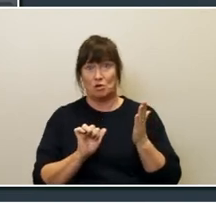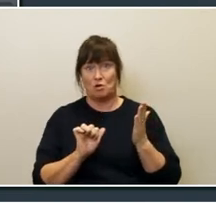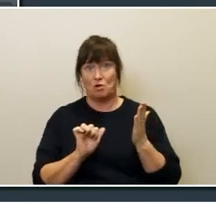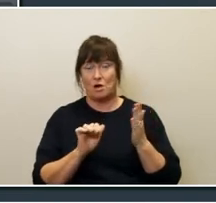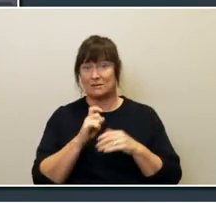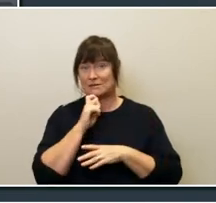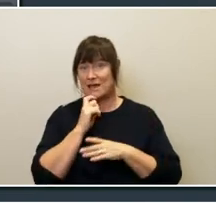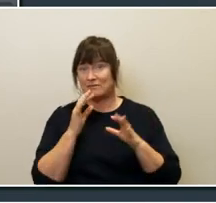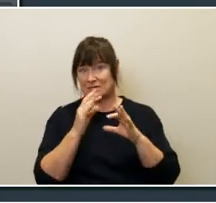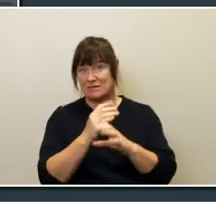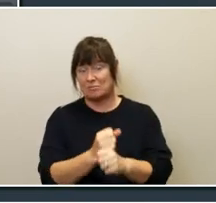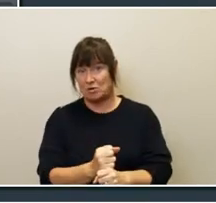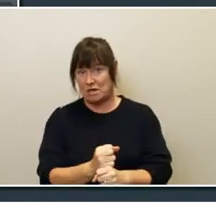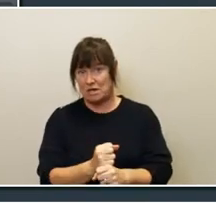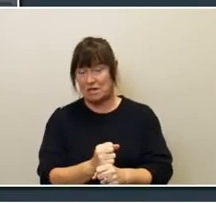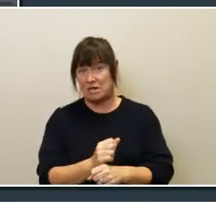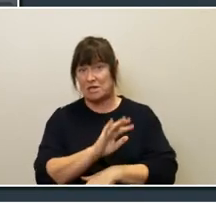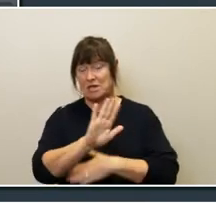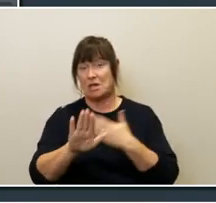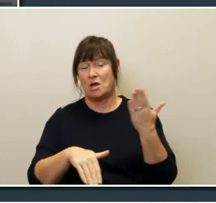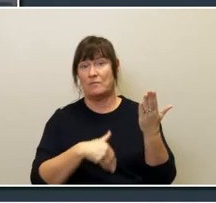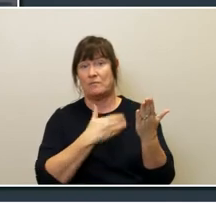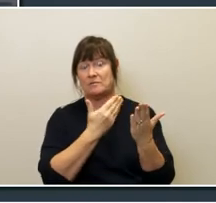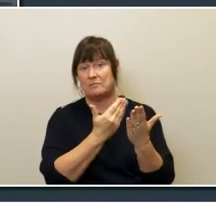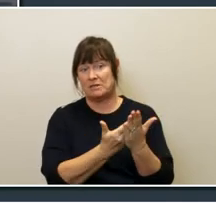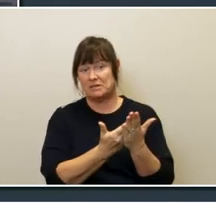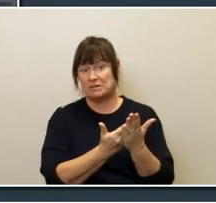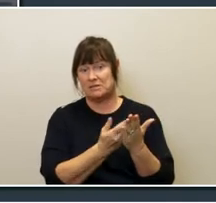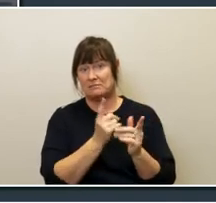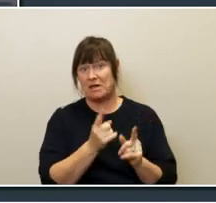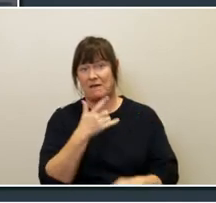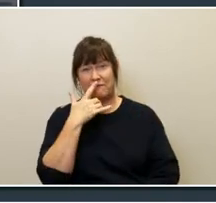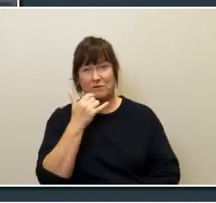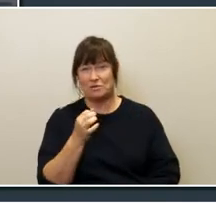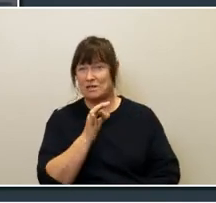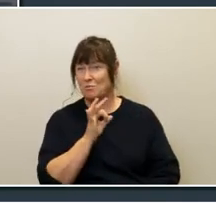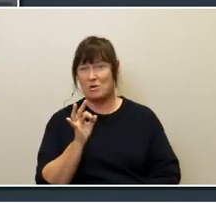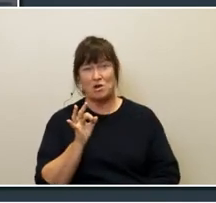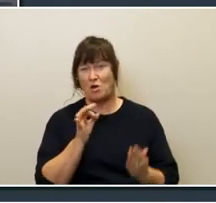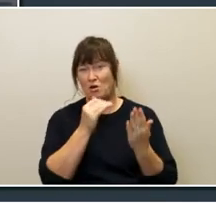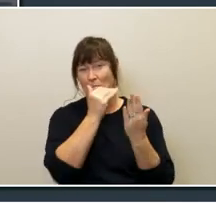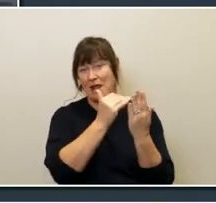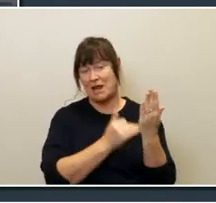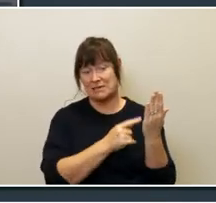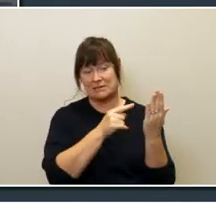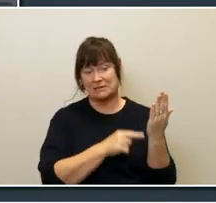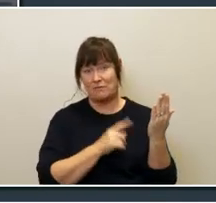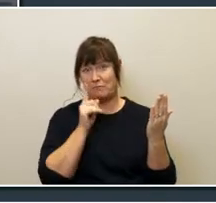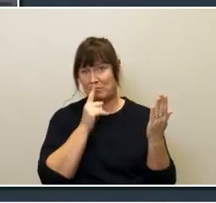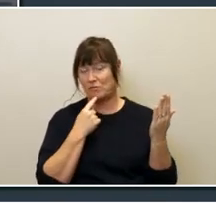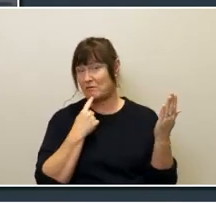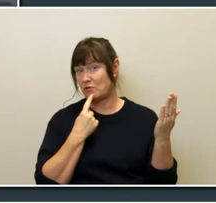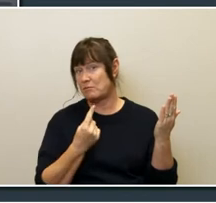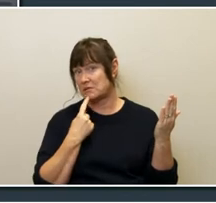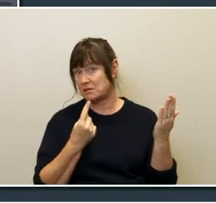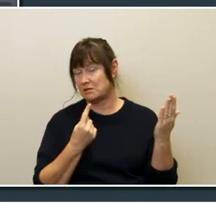summary of what the submissions have said. Unfortunately, we're not actually on the list of people that have commented on